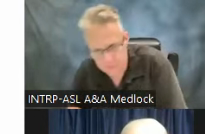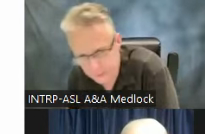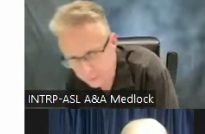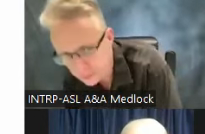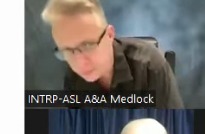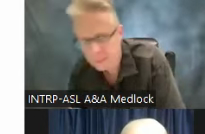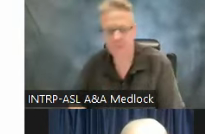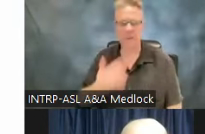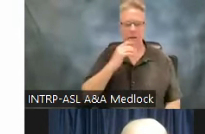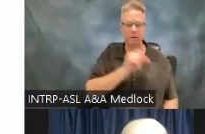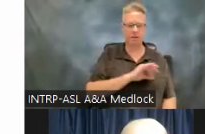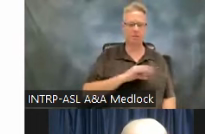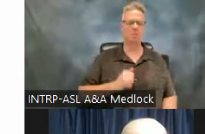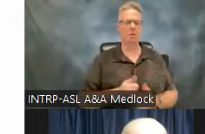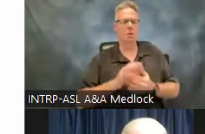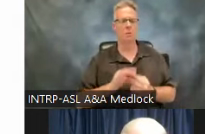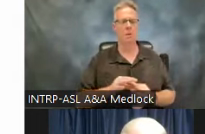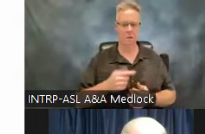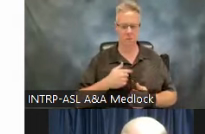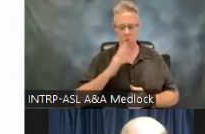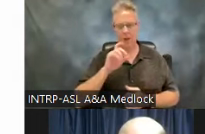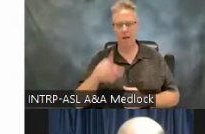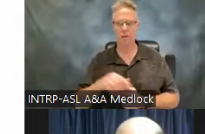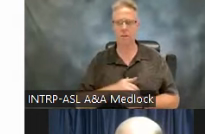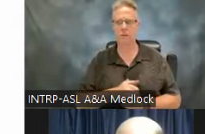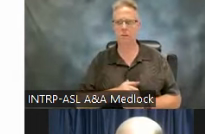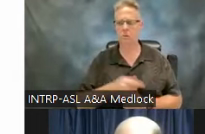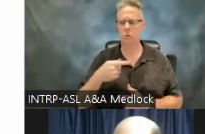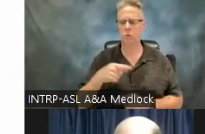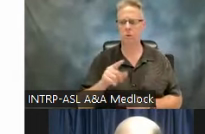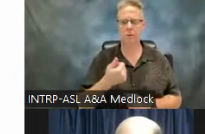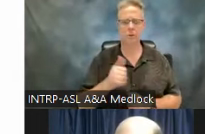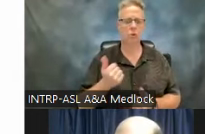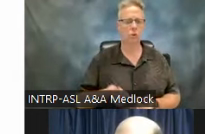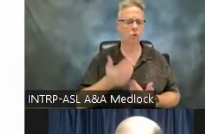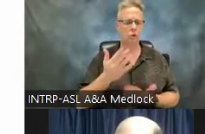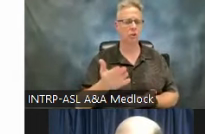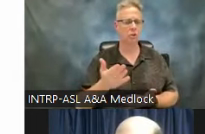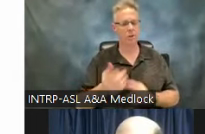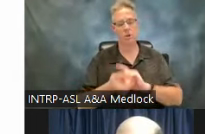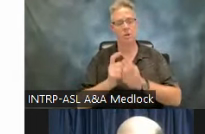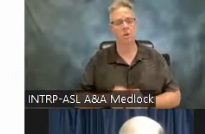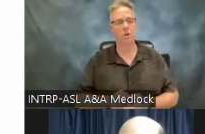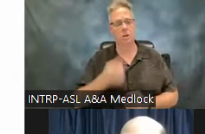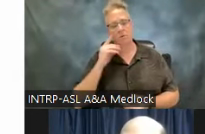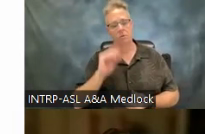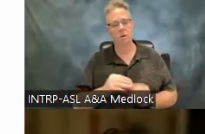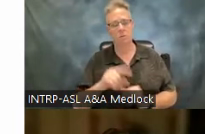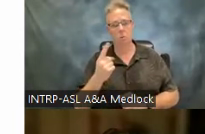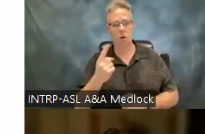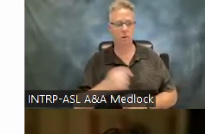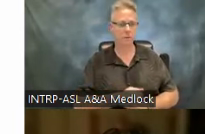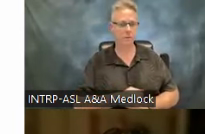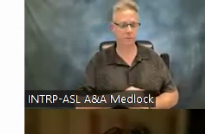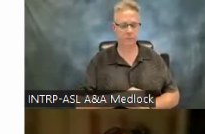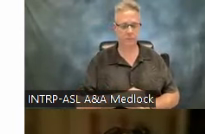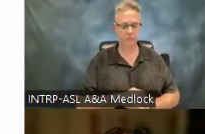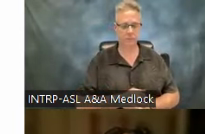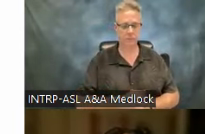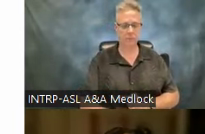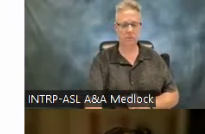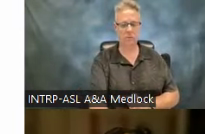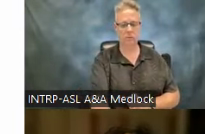phase, but let me ask, is there any suggestions, changes to number 1?